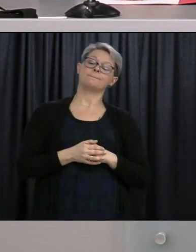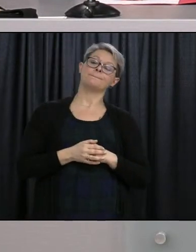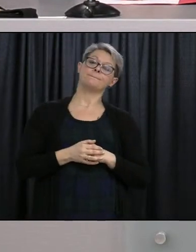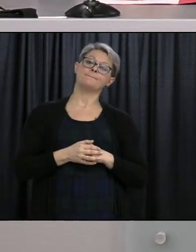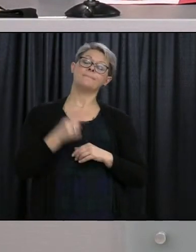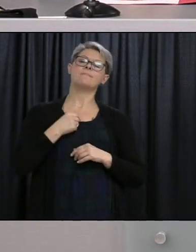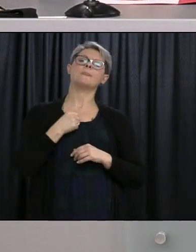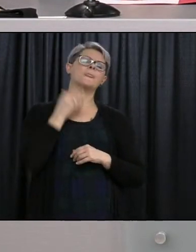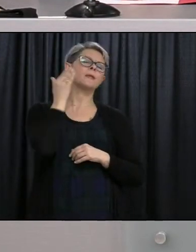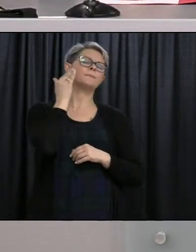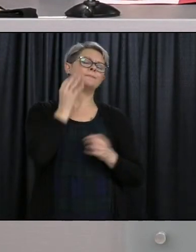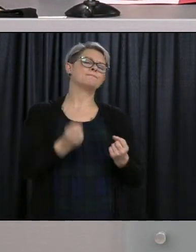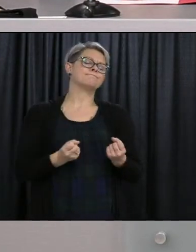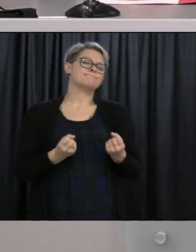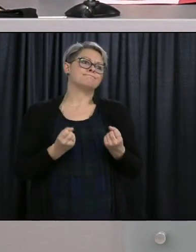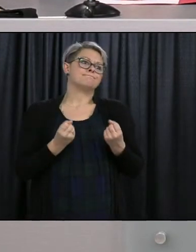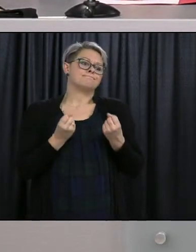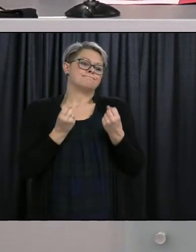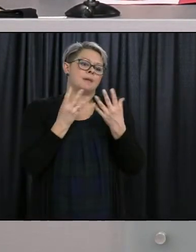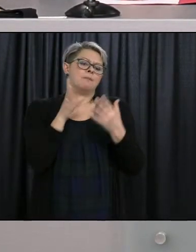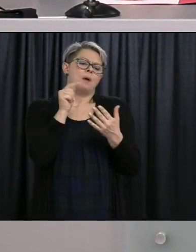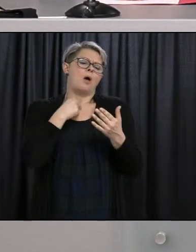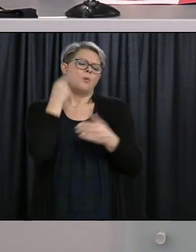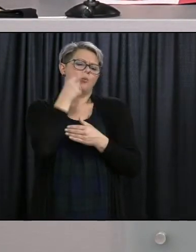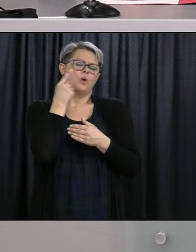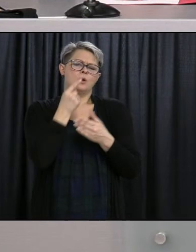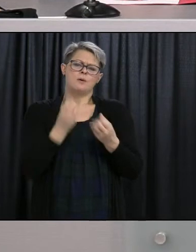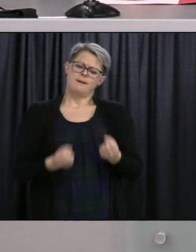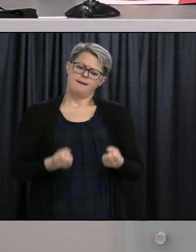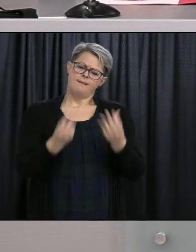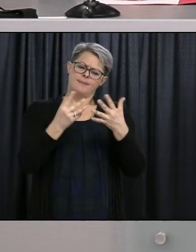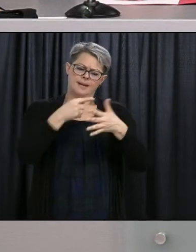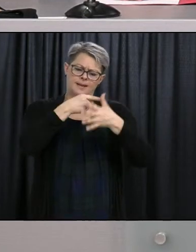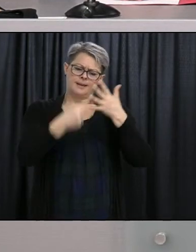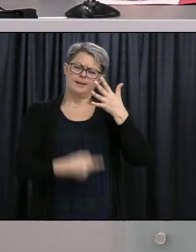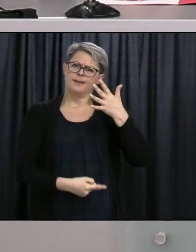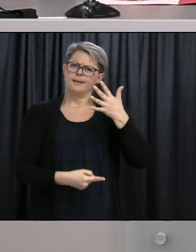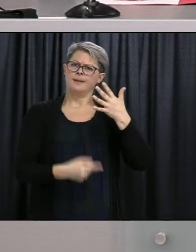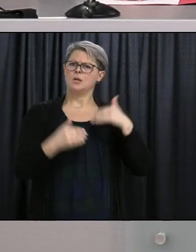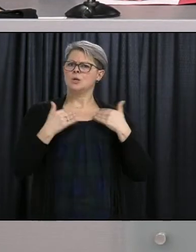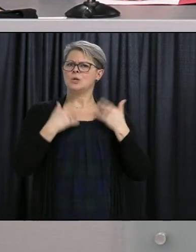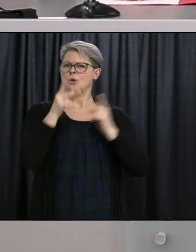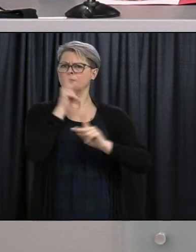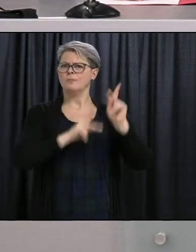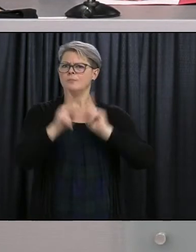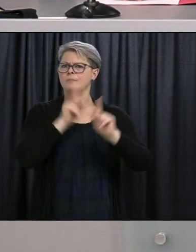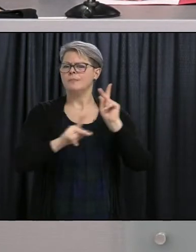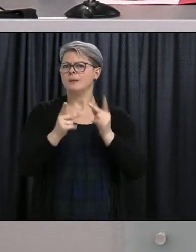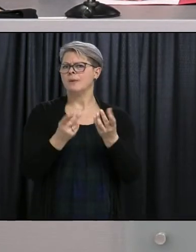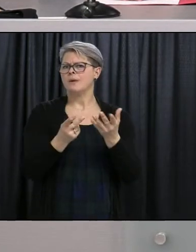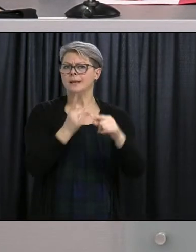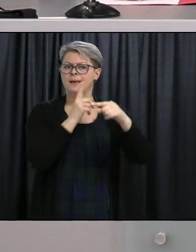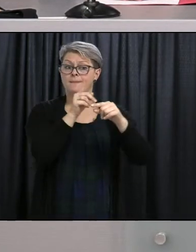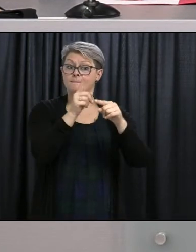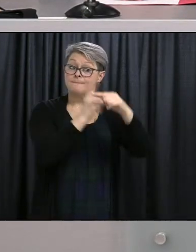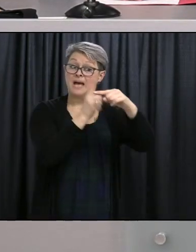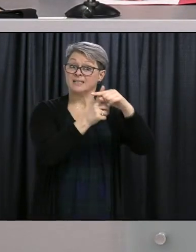that there are a lot of them, but I'm just wondering in general how the young people are doing who've tested positive. Are